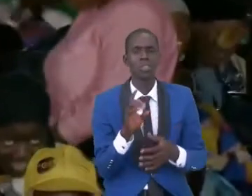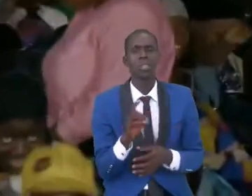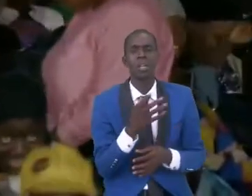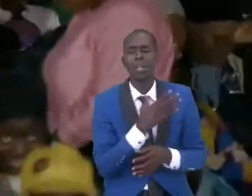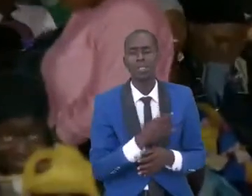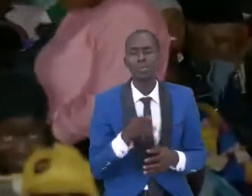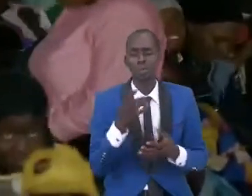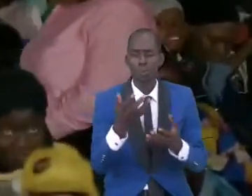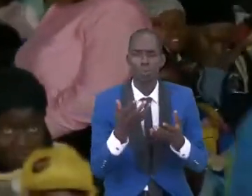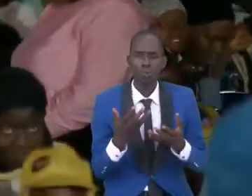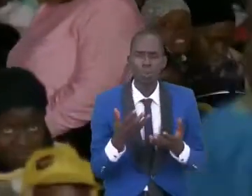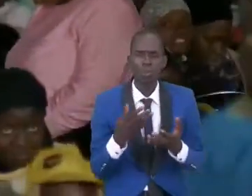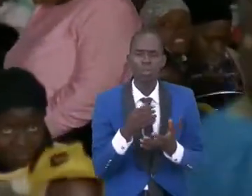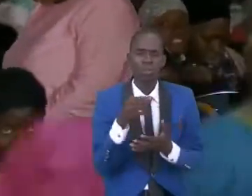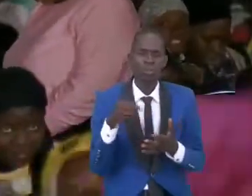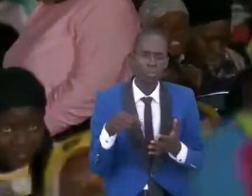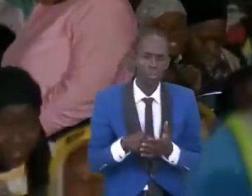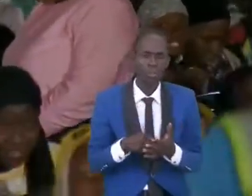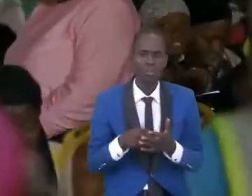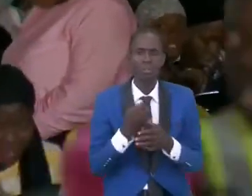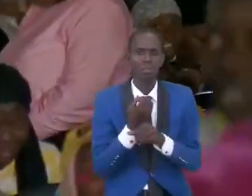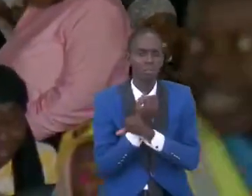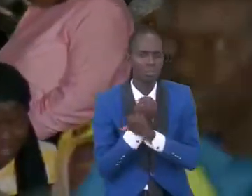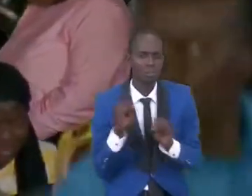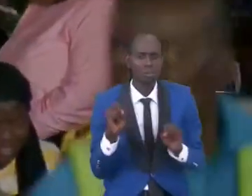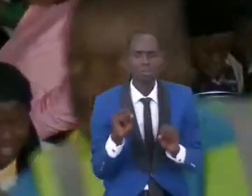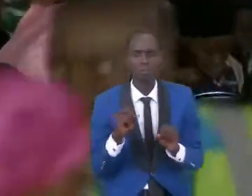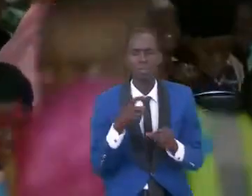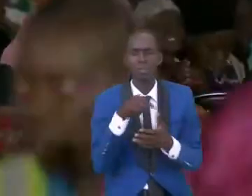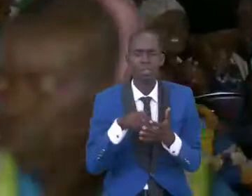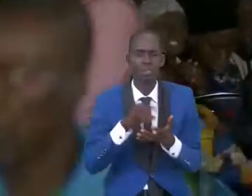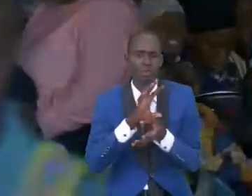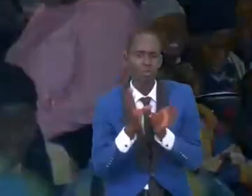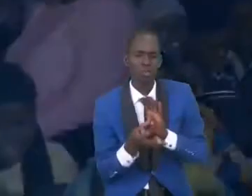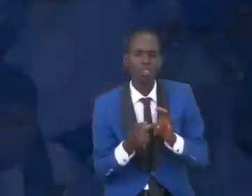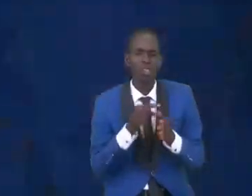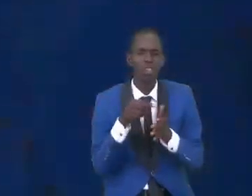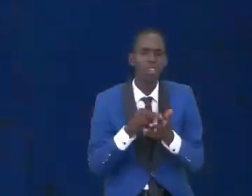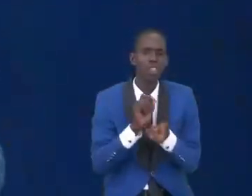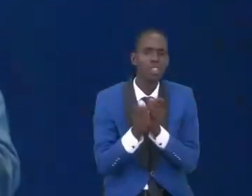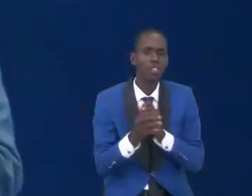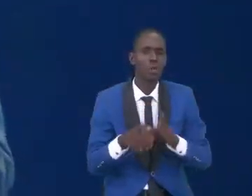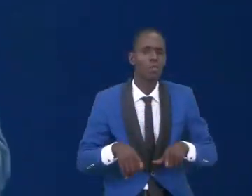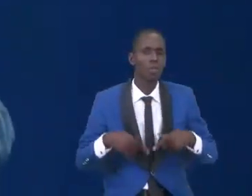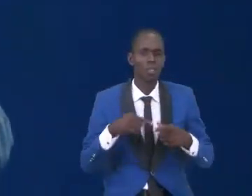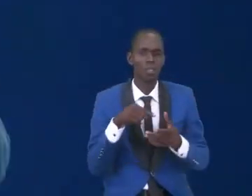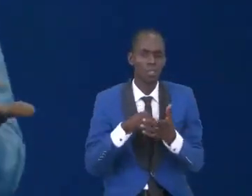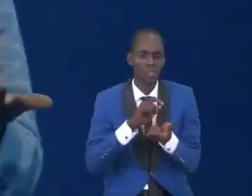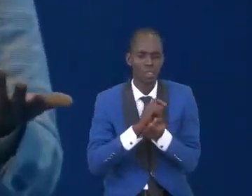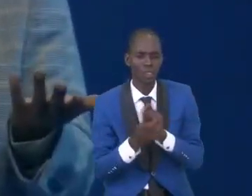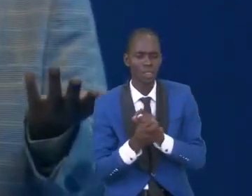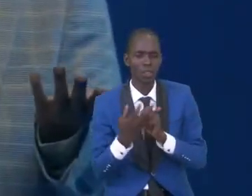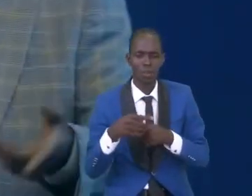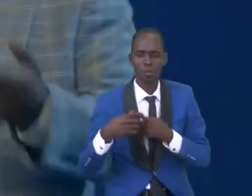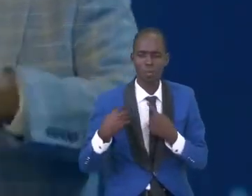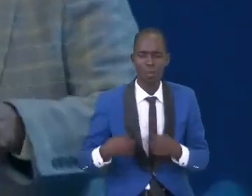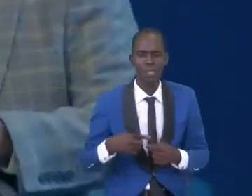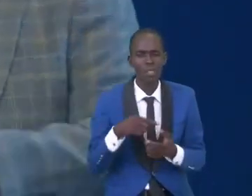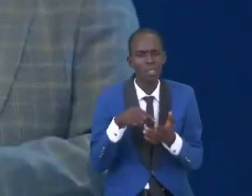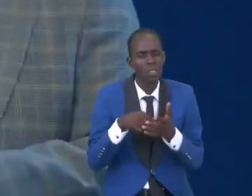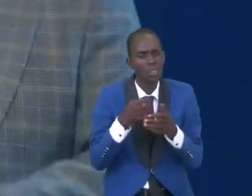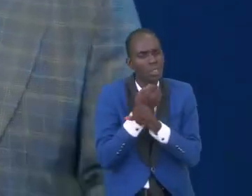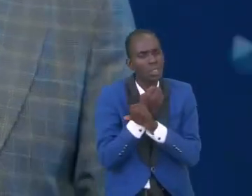pardon, this conversion, this change of life, this change of heart, this salvation,